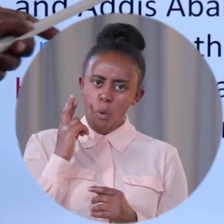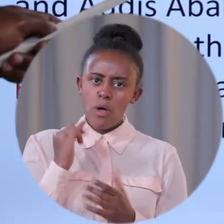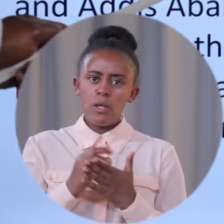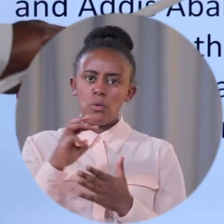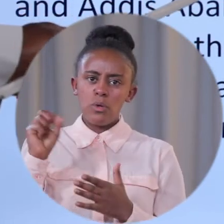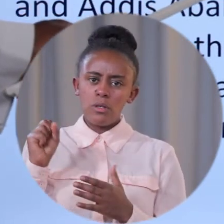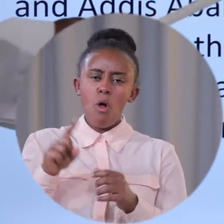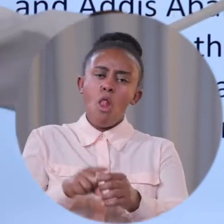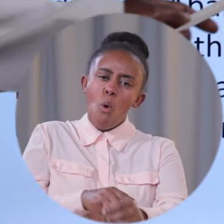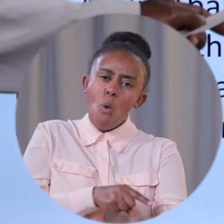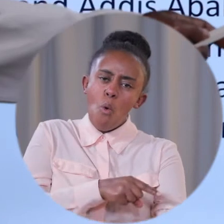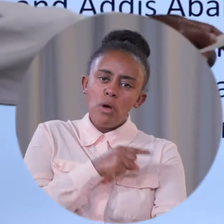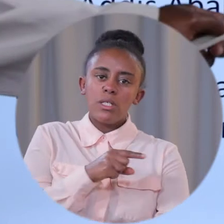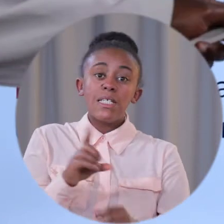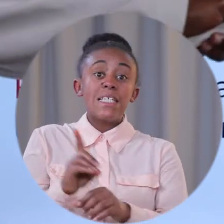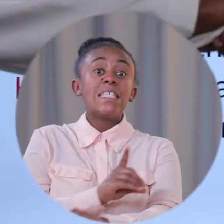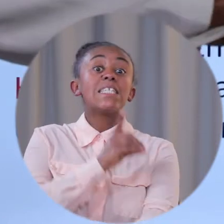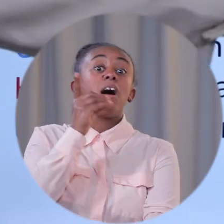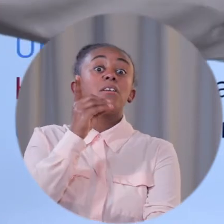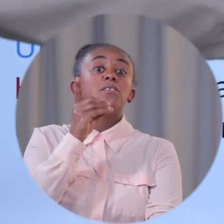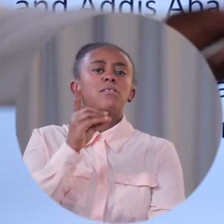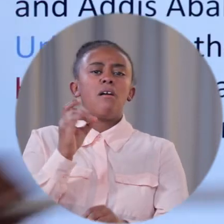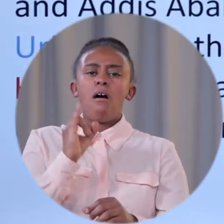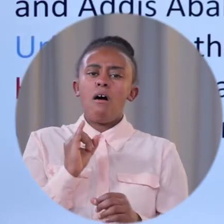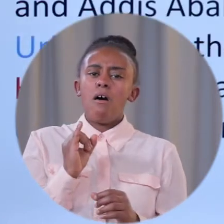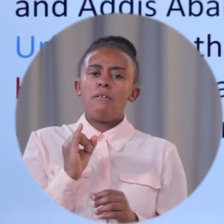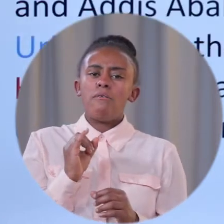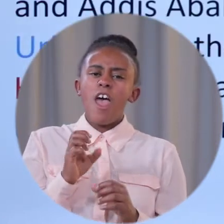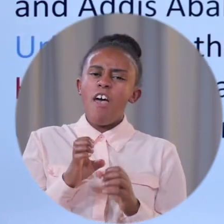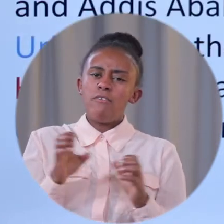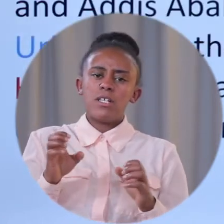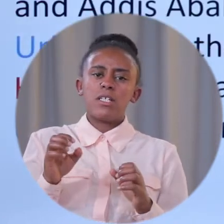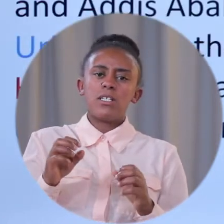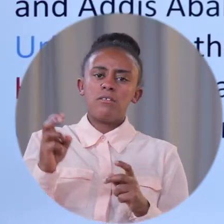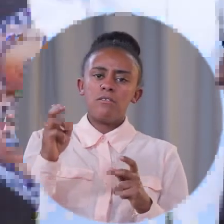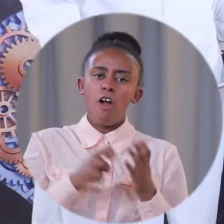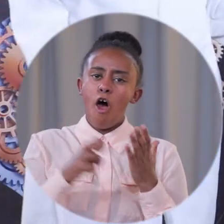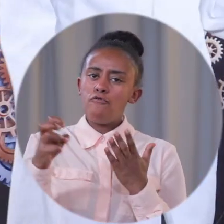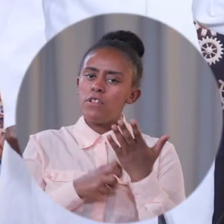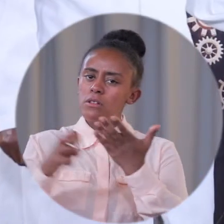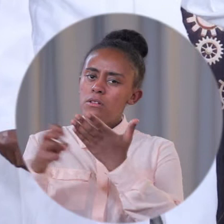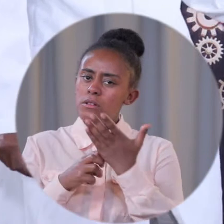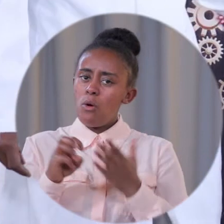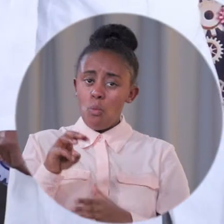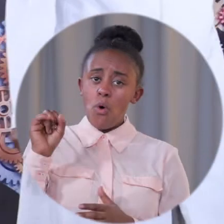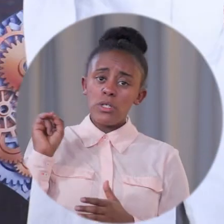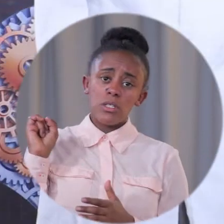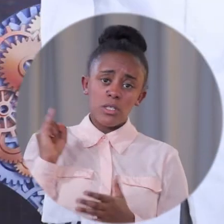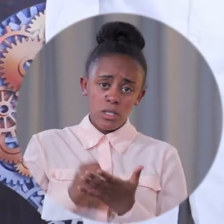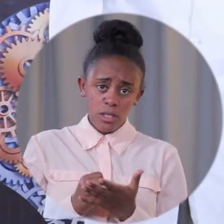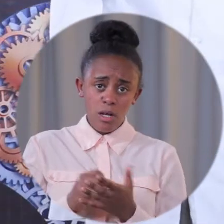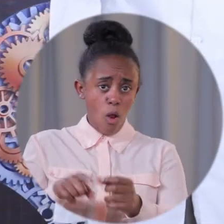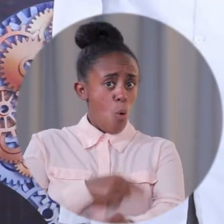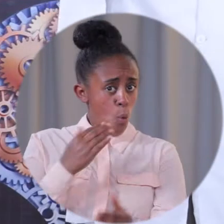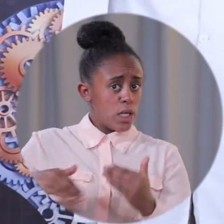was the longest distance I have ever traveled. Helen, was it